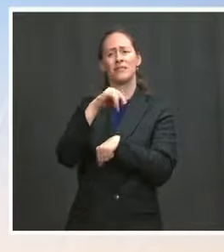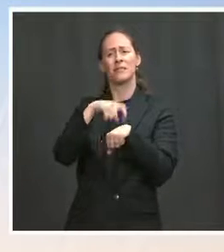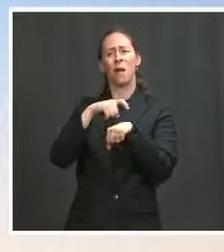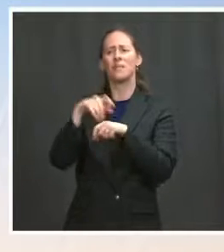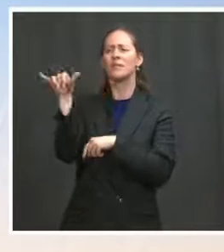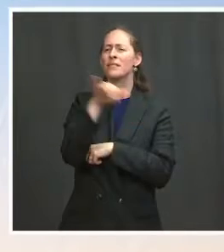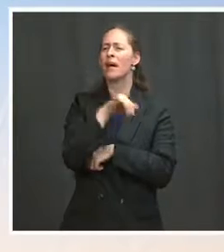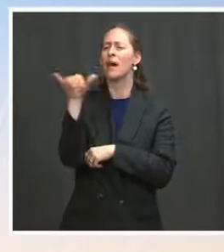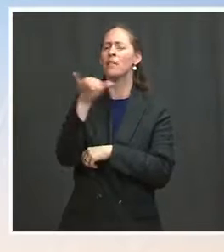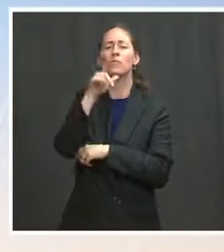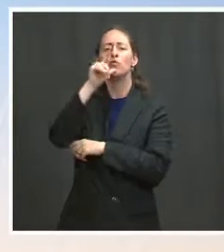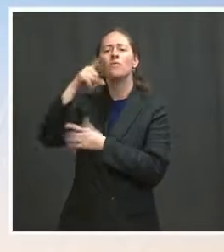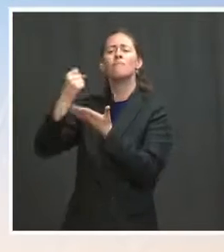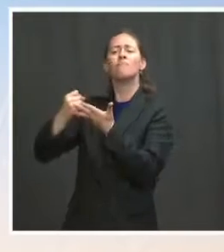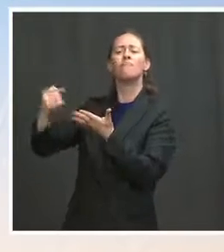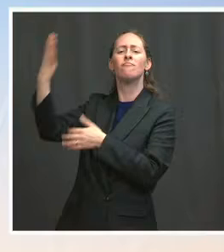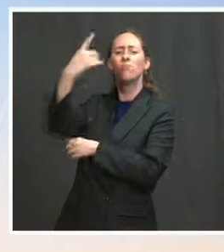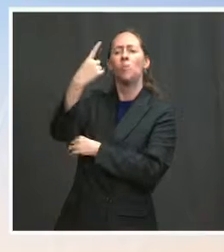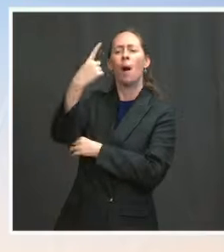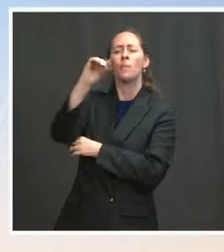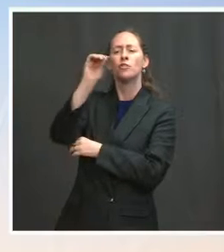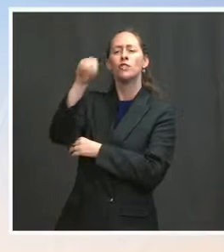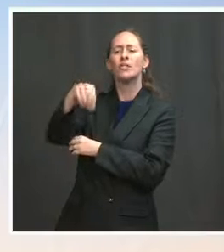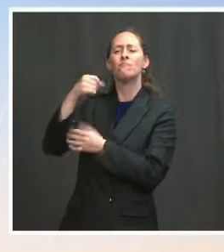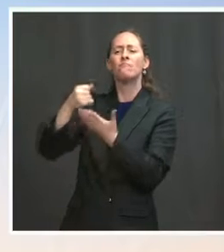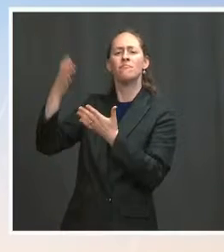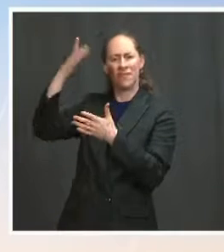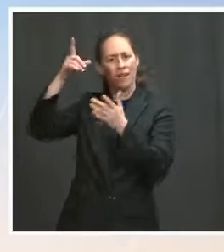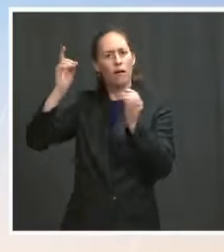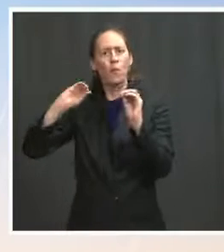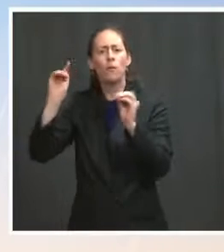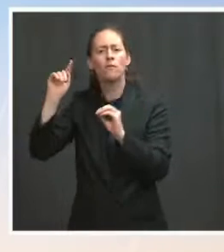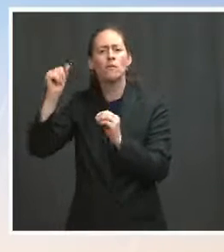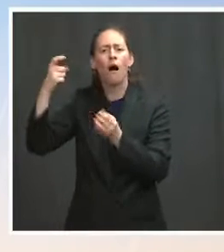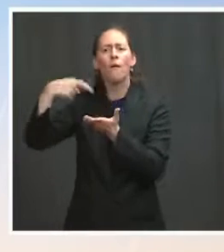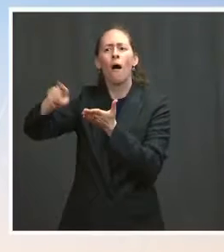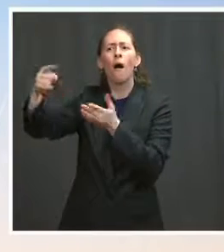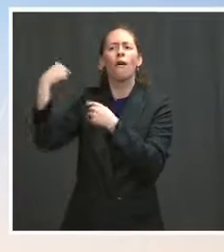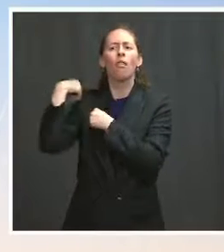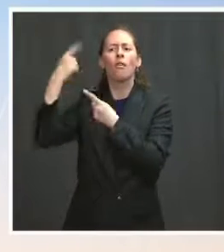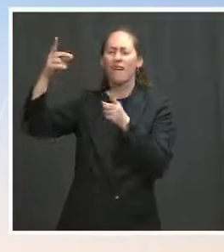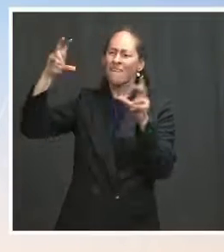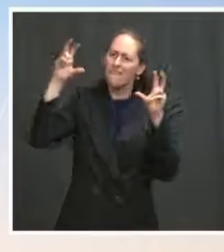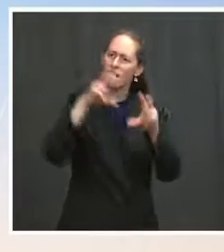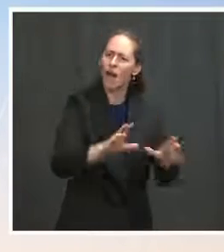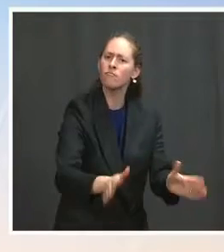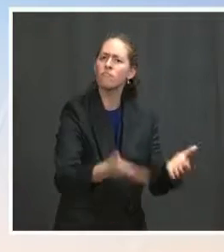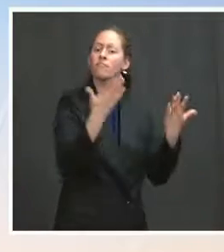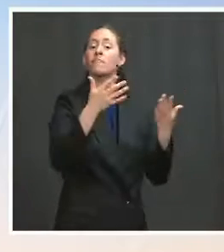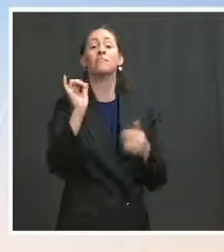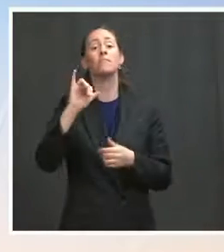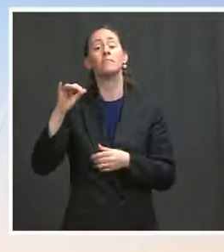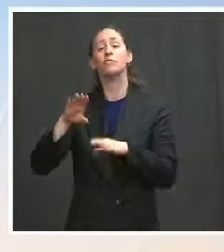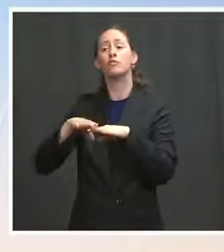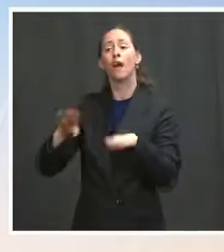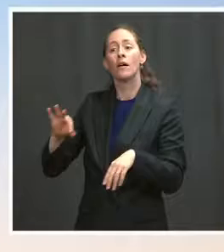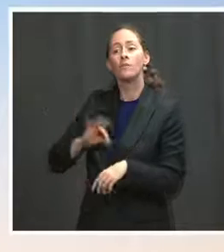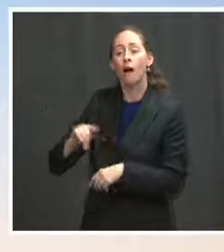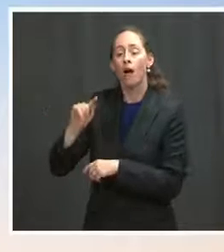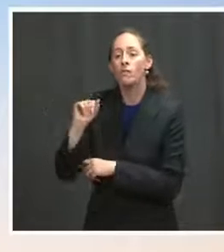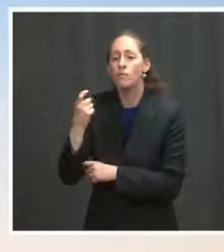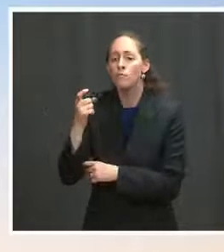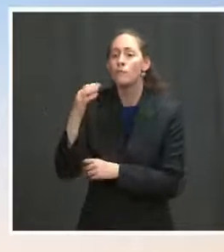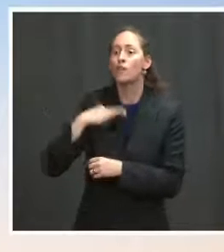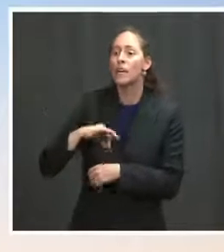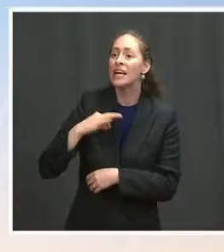to pay for these historic investments, to pay for an extension of the child tax credit, to make sure kids have access to universal pre-K, is something that